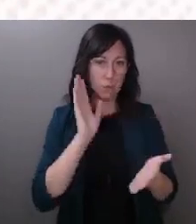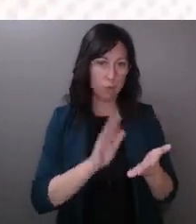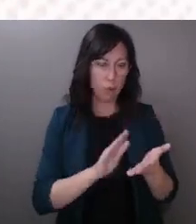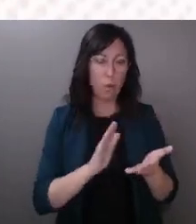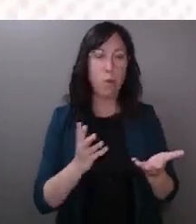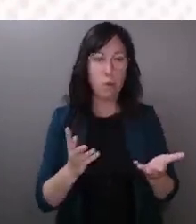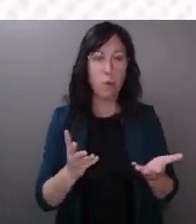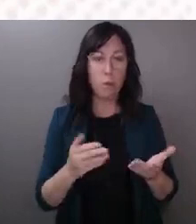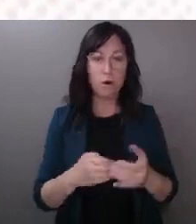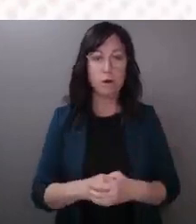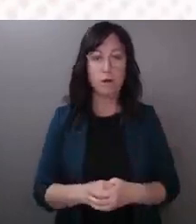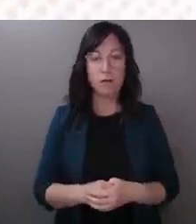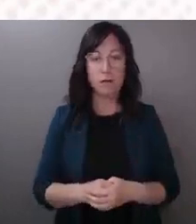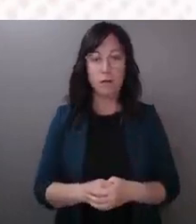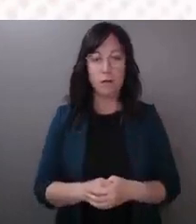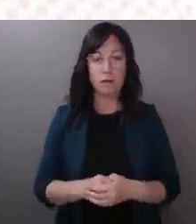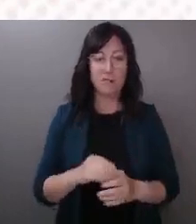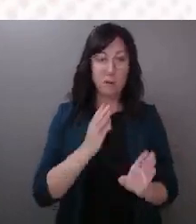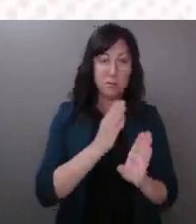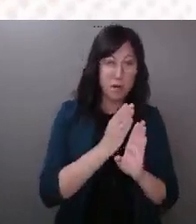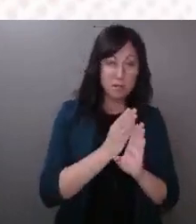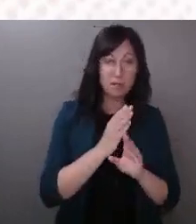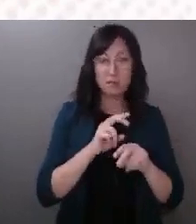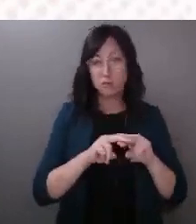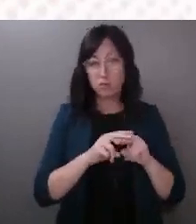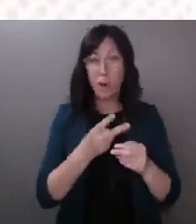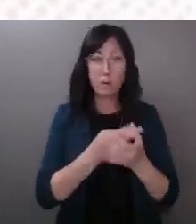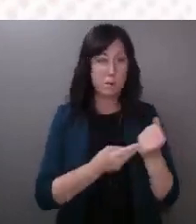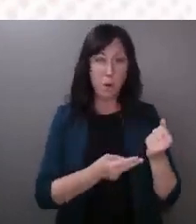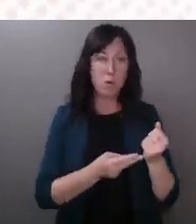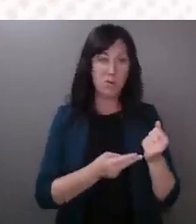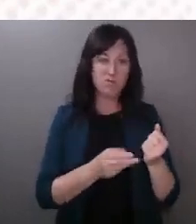on the bus and on the train.